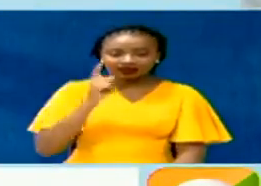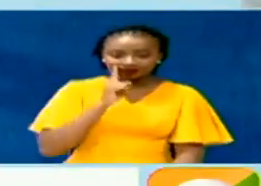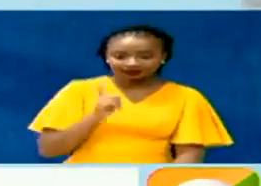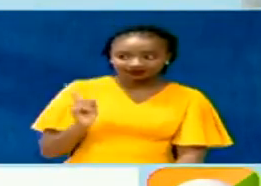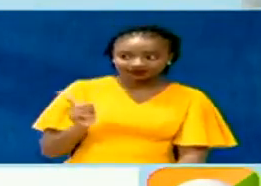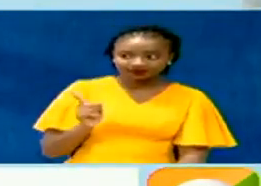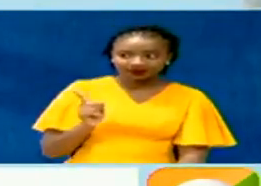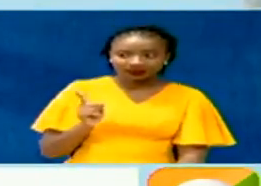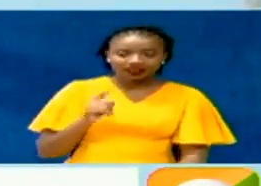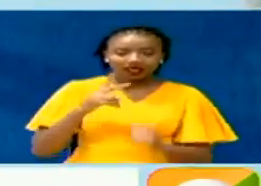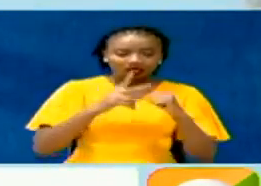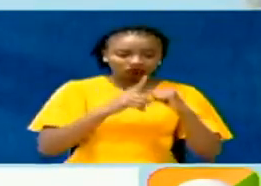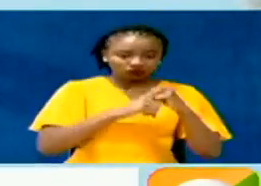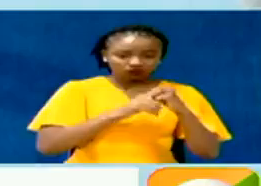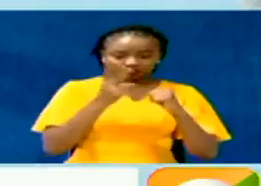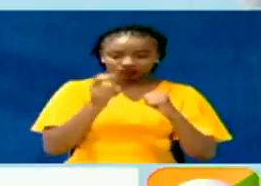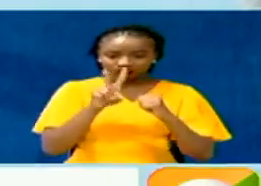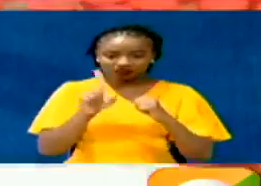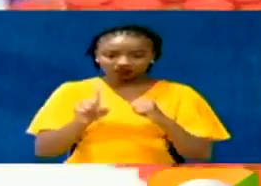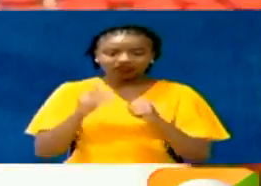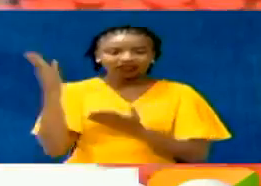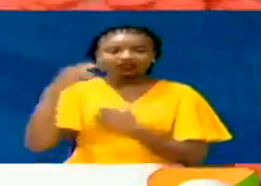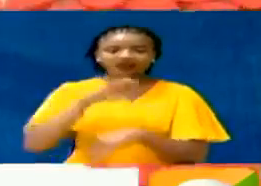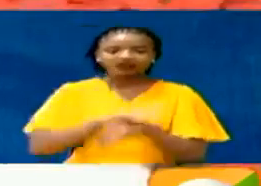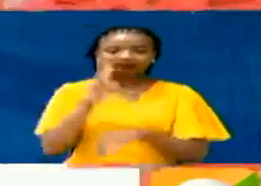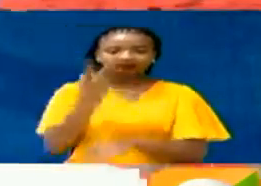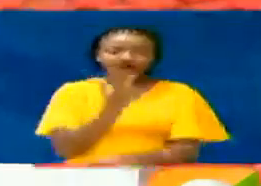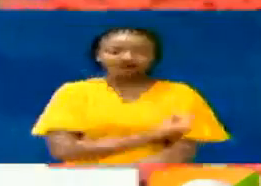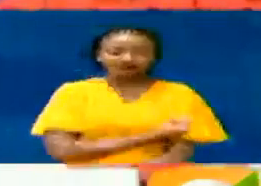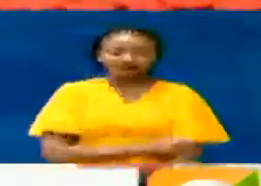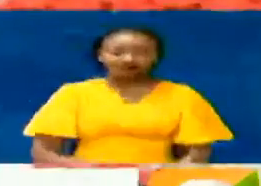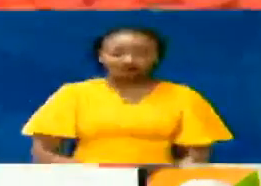the first week of June 2021. Dorcas Wangira, Citizen TV, Nairobi.